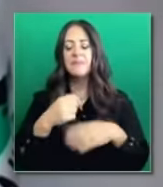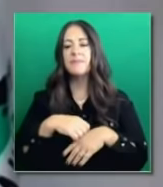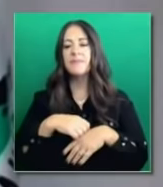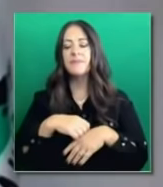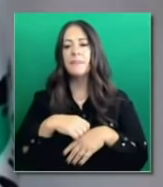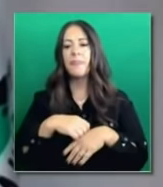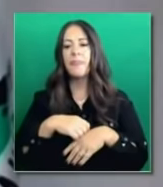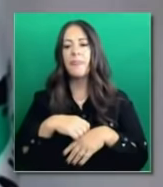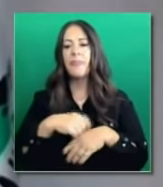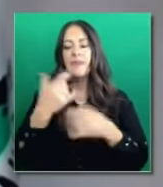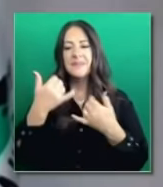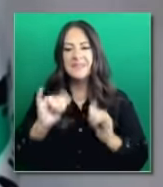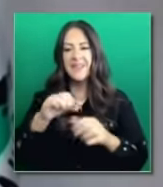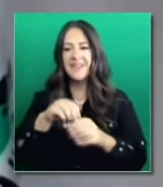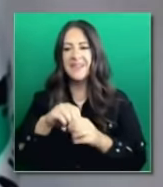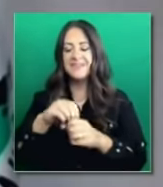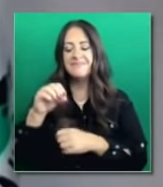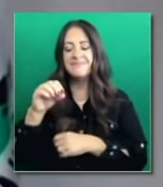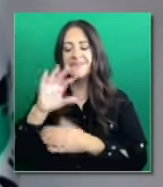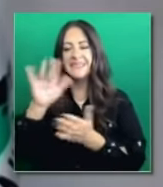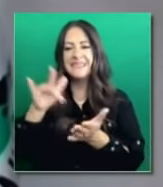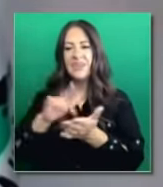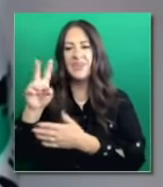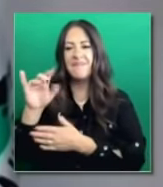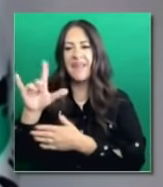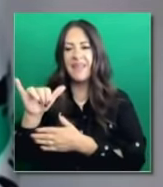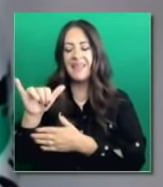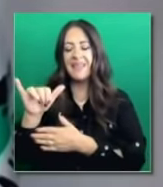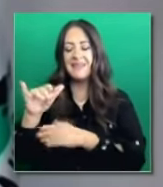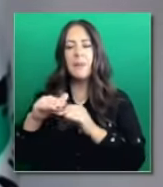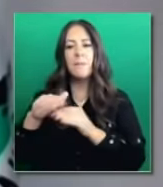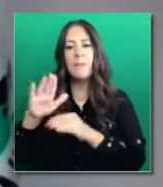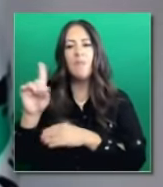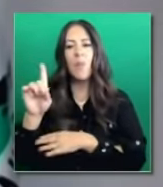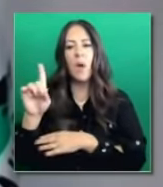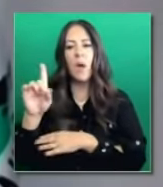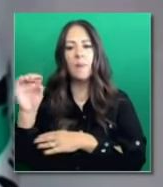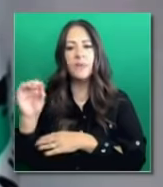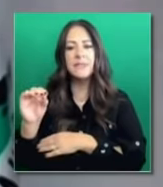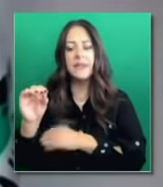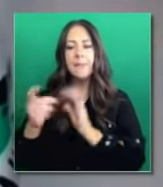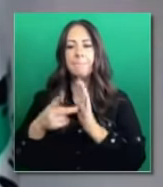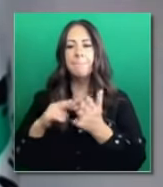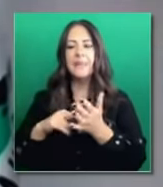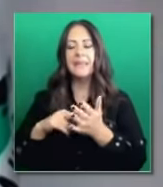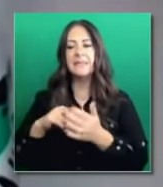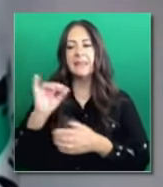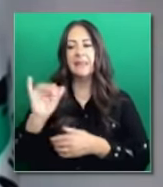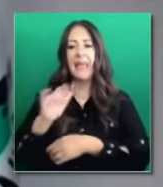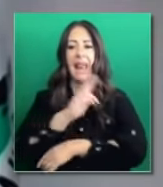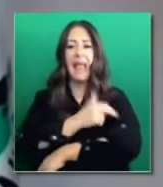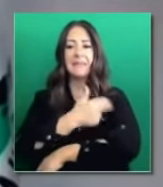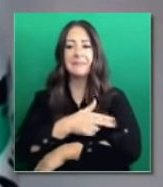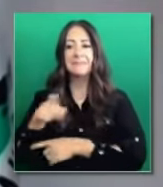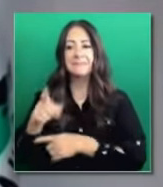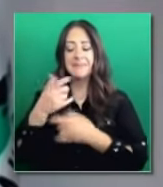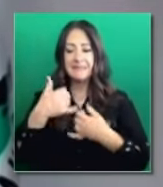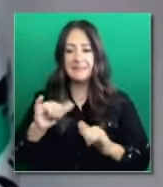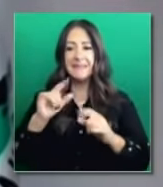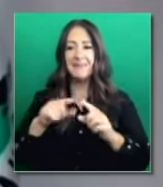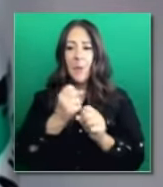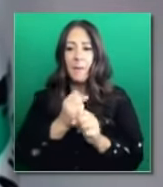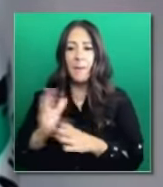we still have counties well above one. What that means is that those hospital systems will need to continue to prepare